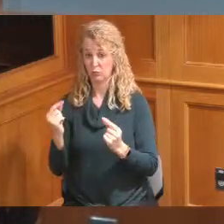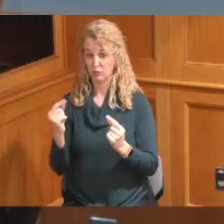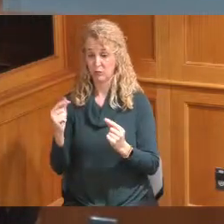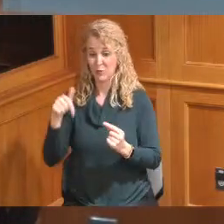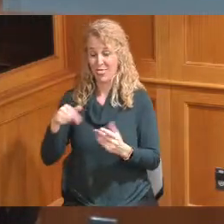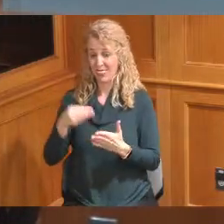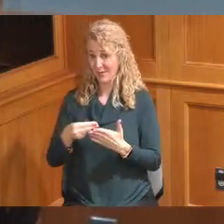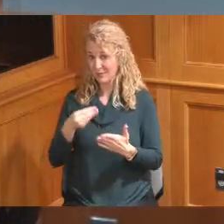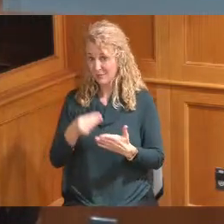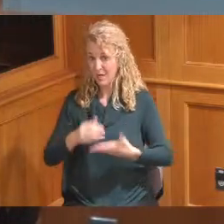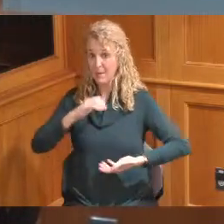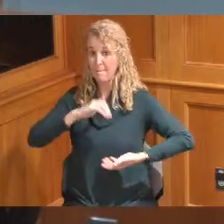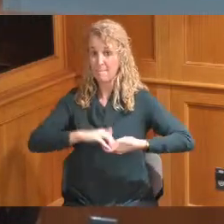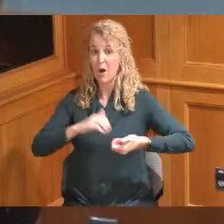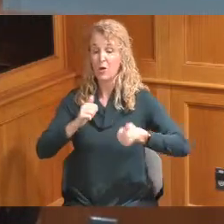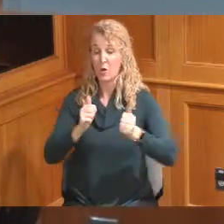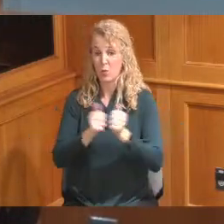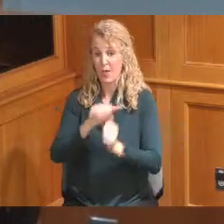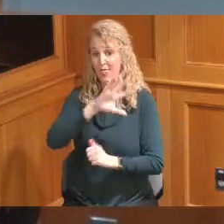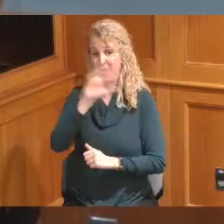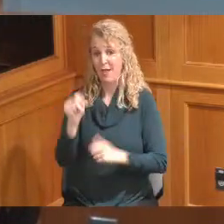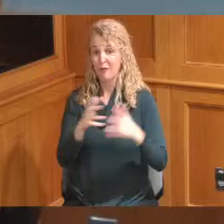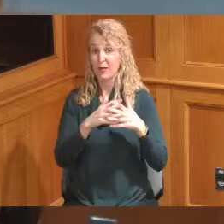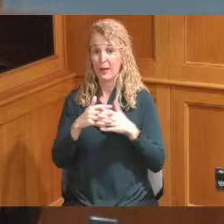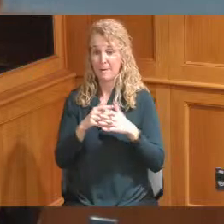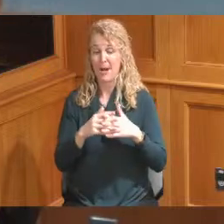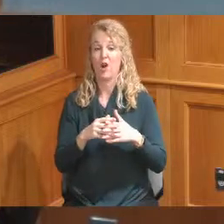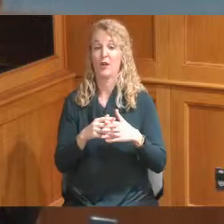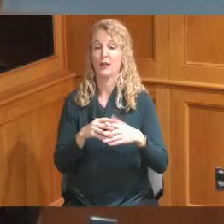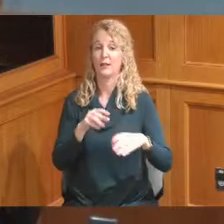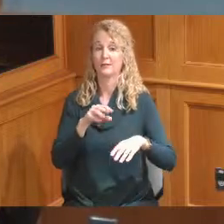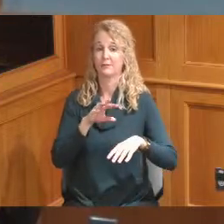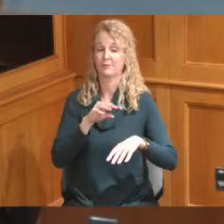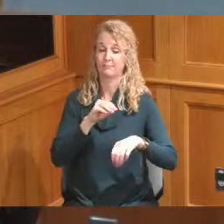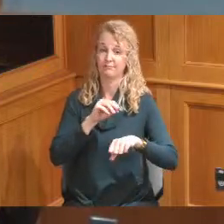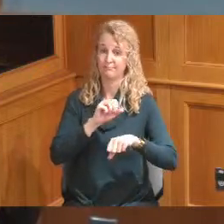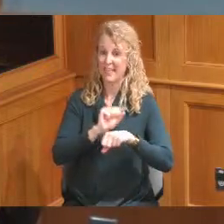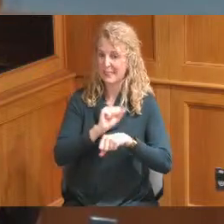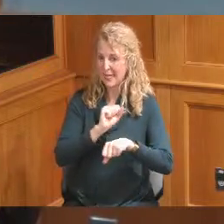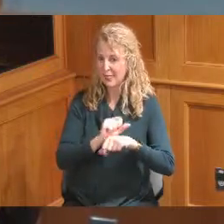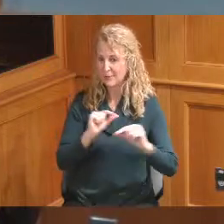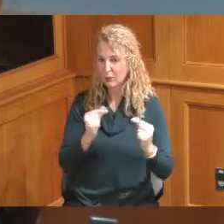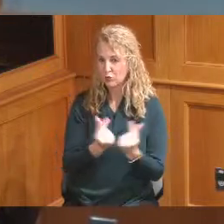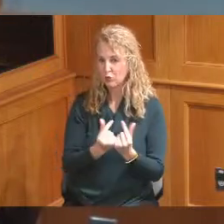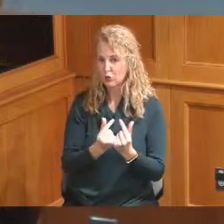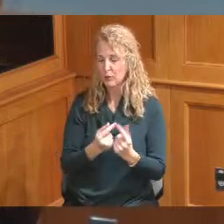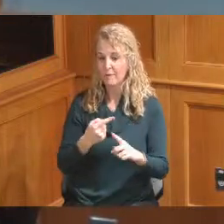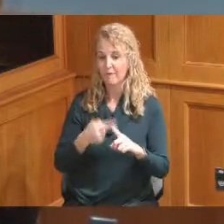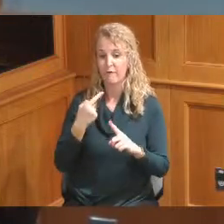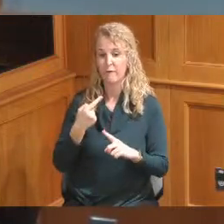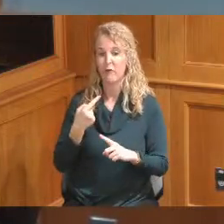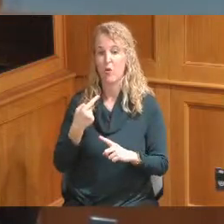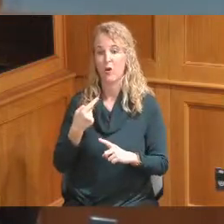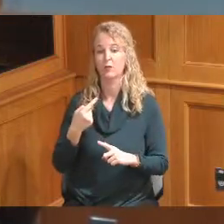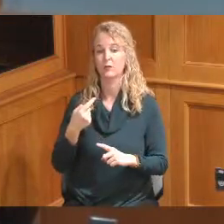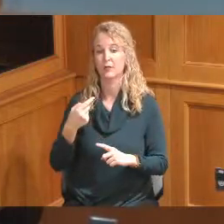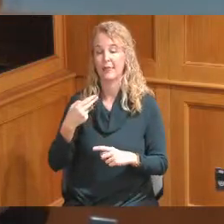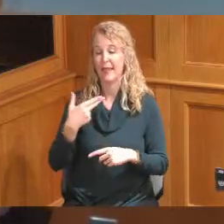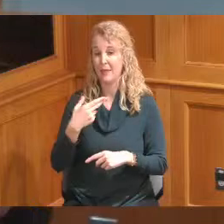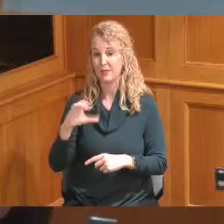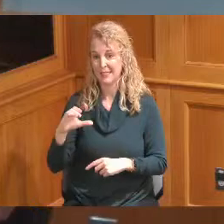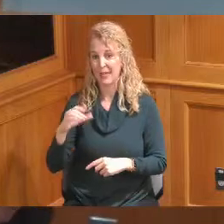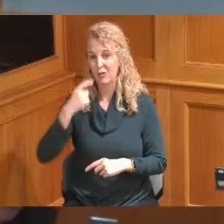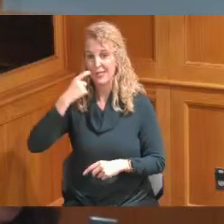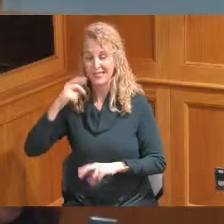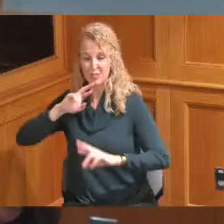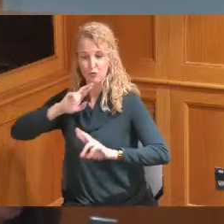be partnering with the African American Engagement Work Group, which is housed under the Hamilton County Addiction Response Coalition. We will also